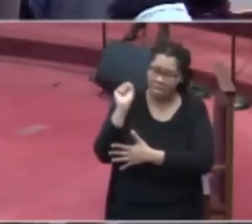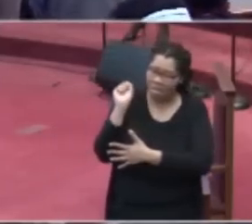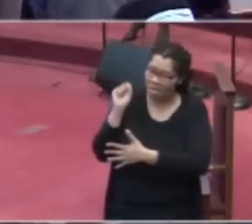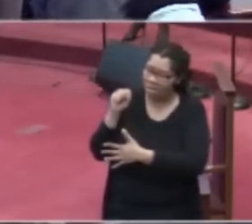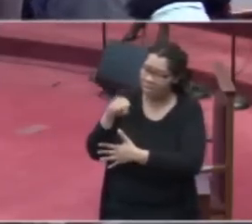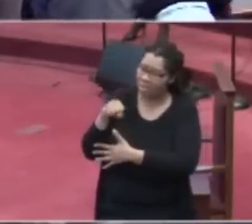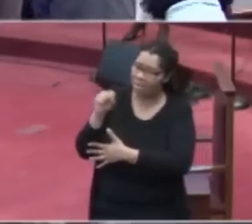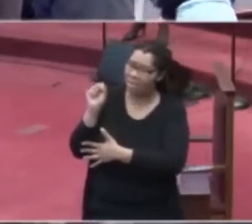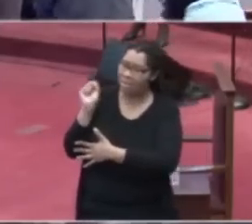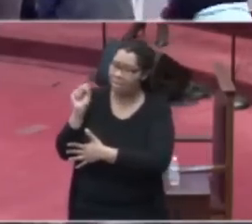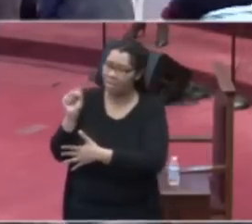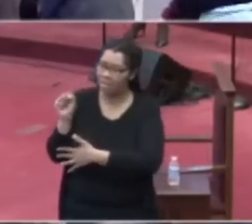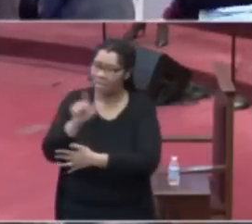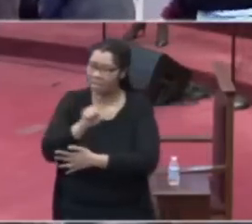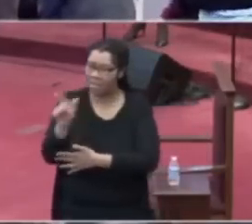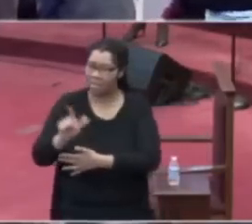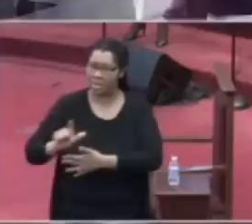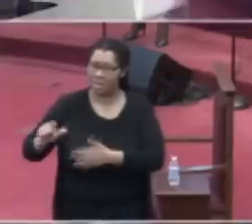yes.